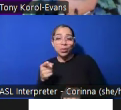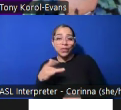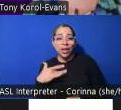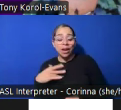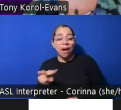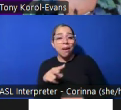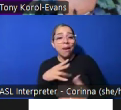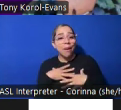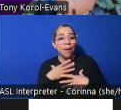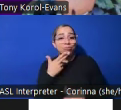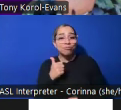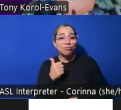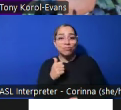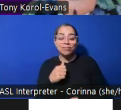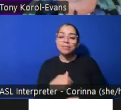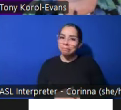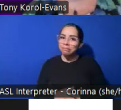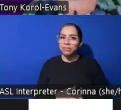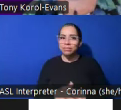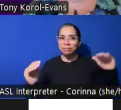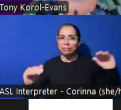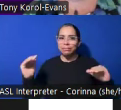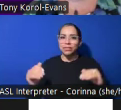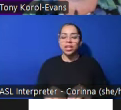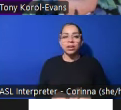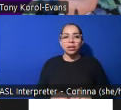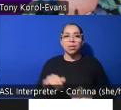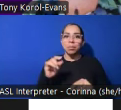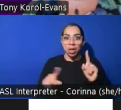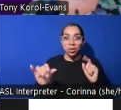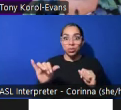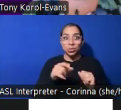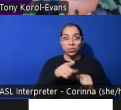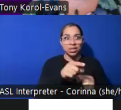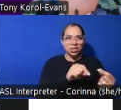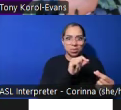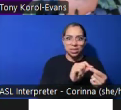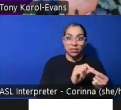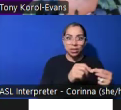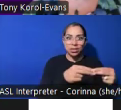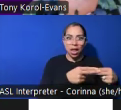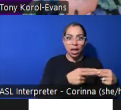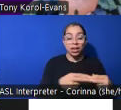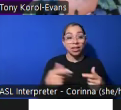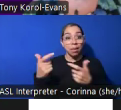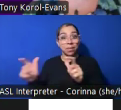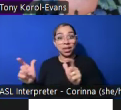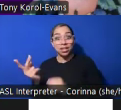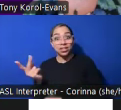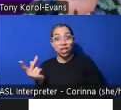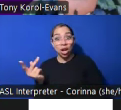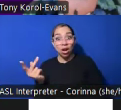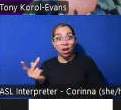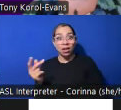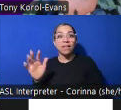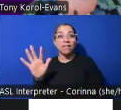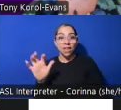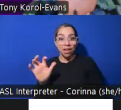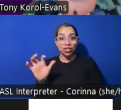But also, it is a very specific slide. The big dog is 544%